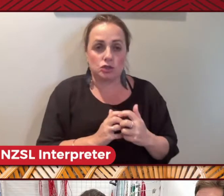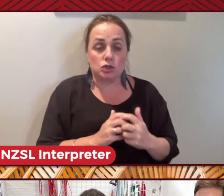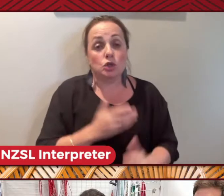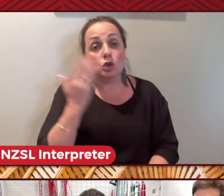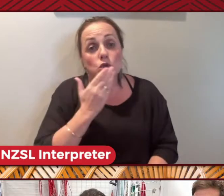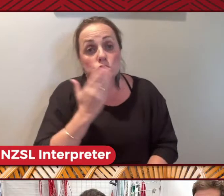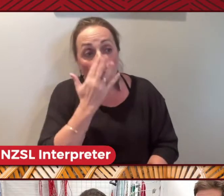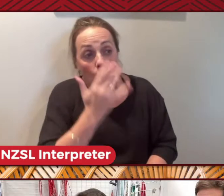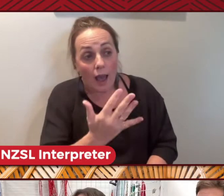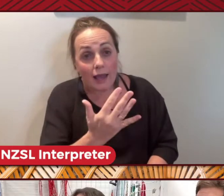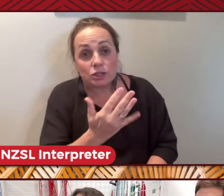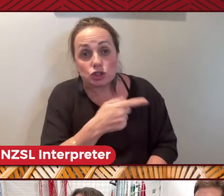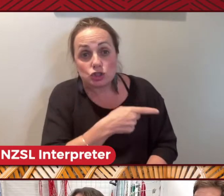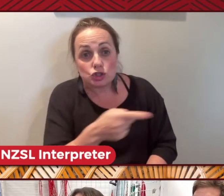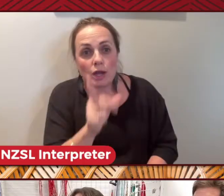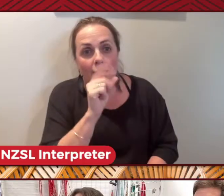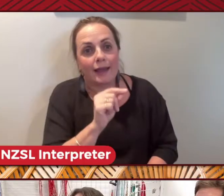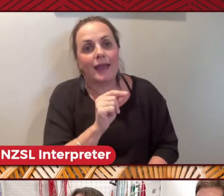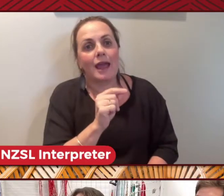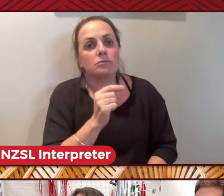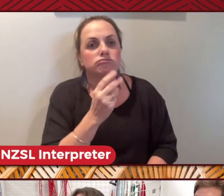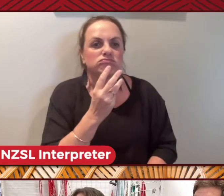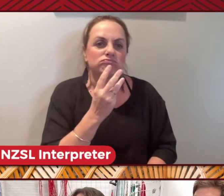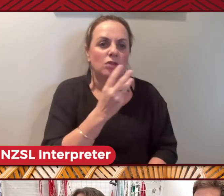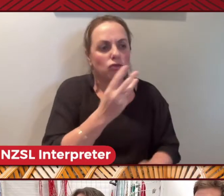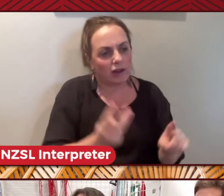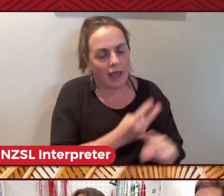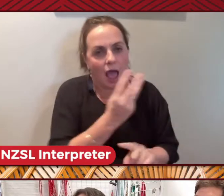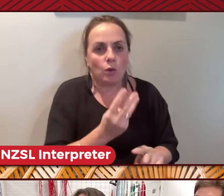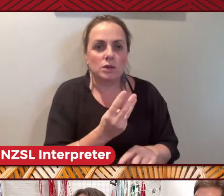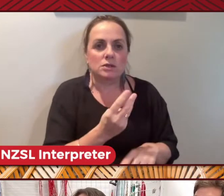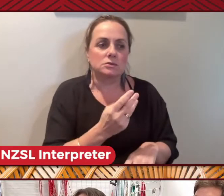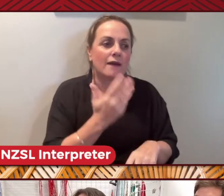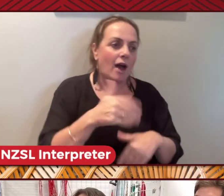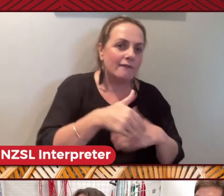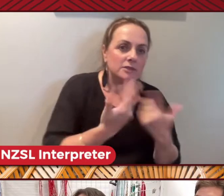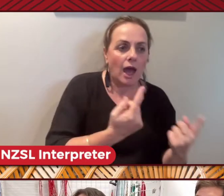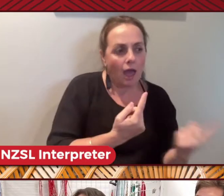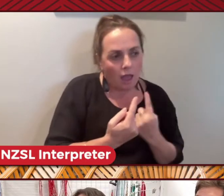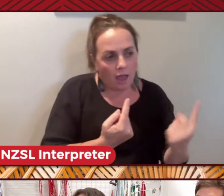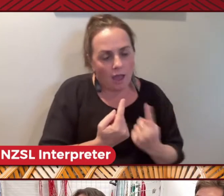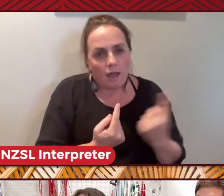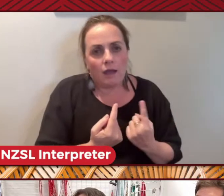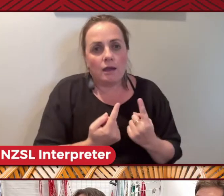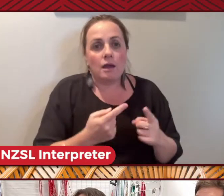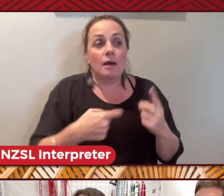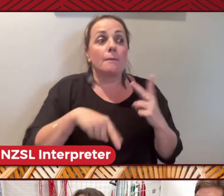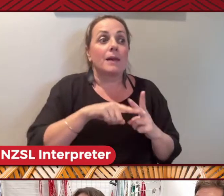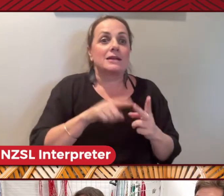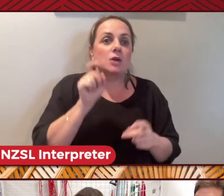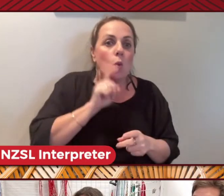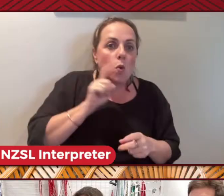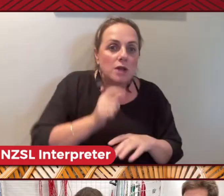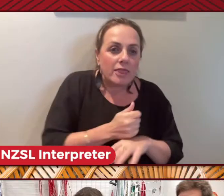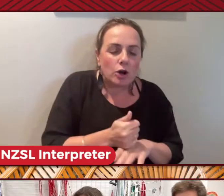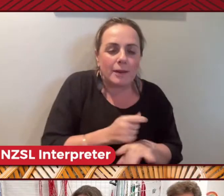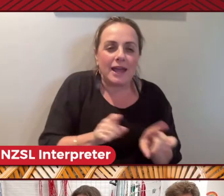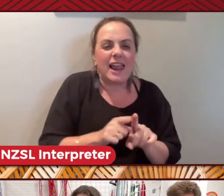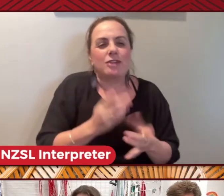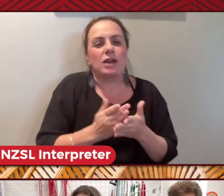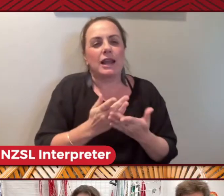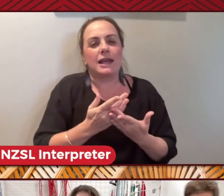be doing the 3 hours a day plus hydro 5 days a week. So there's no limit. At that age, it's really about educating